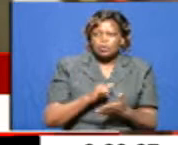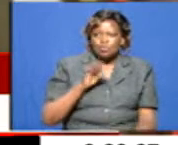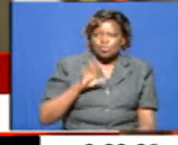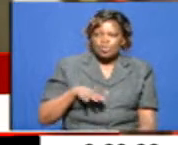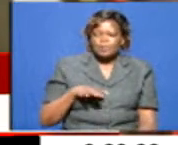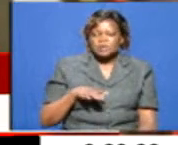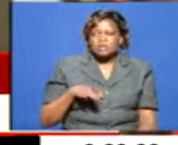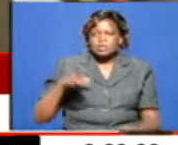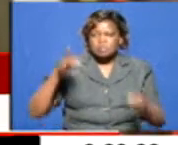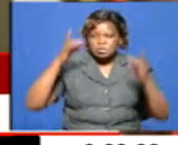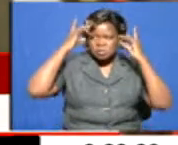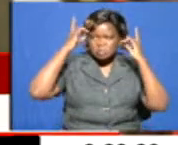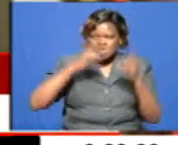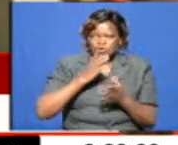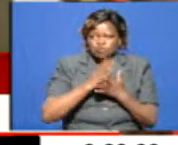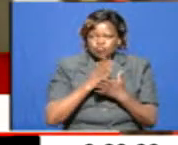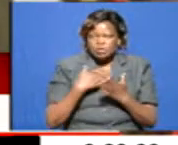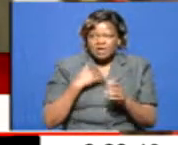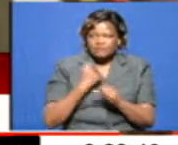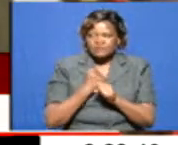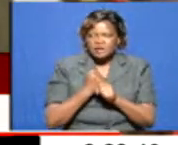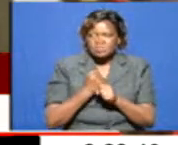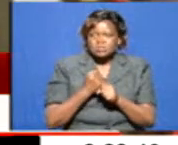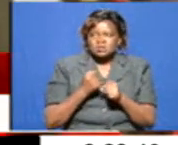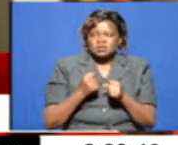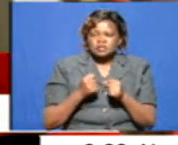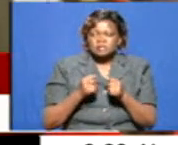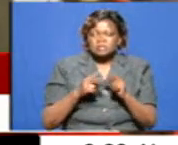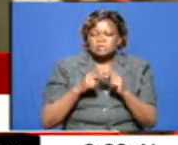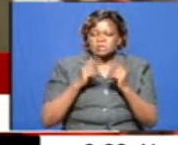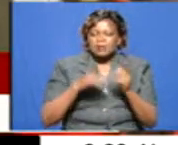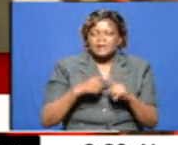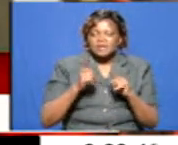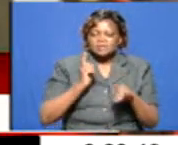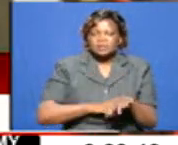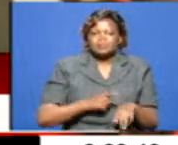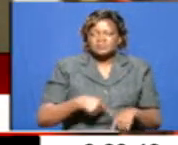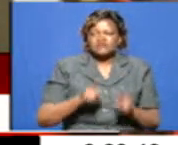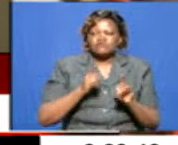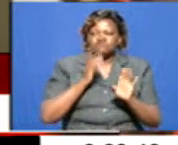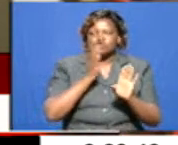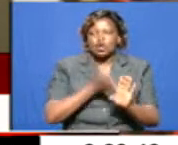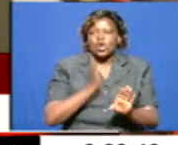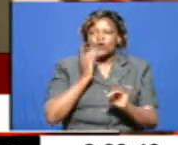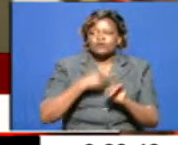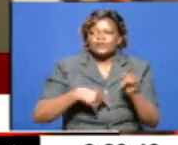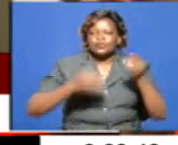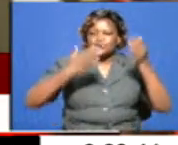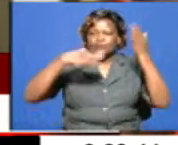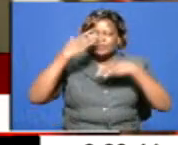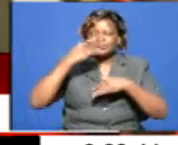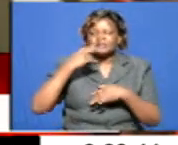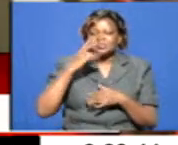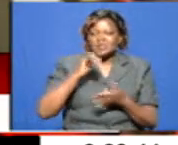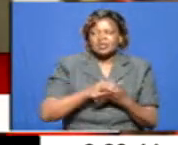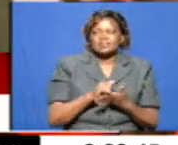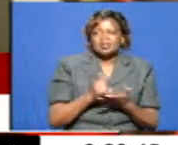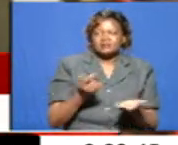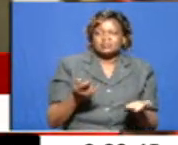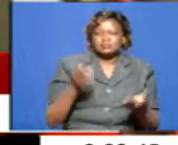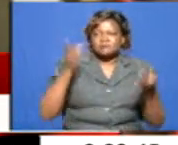for, yes, they have done engineering, but as they exit from university, you find that then they opt